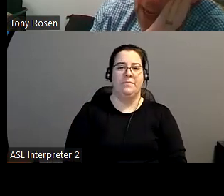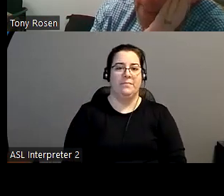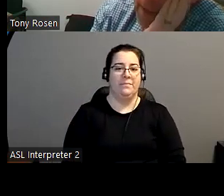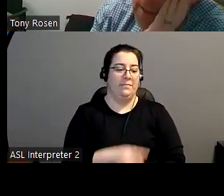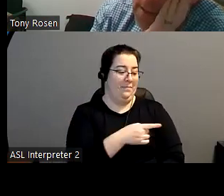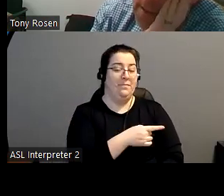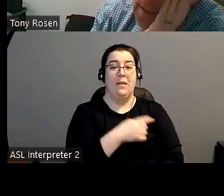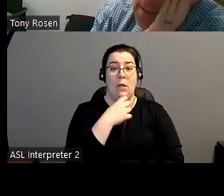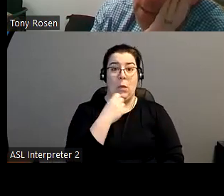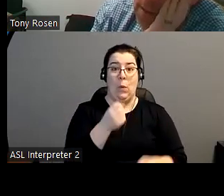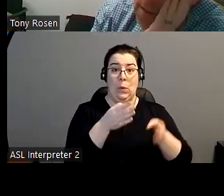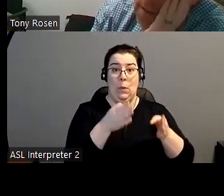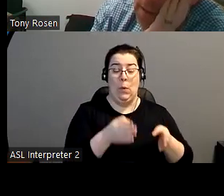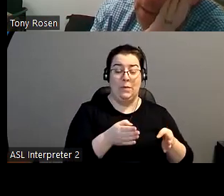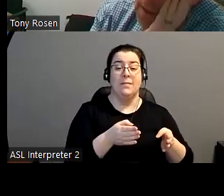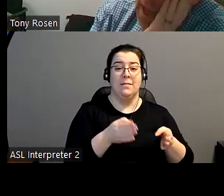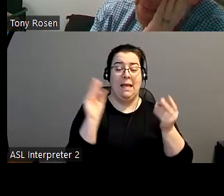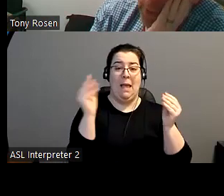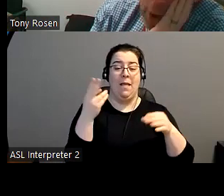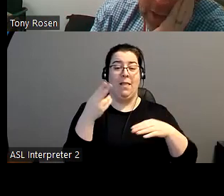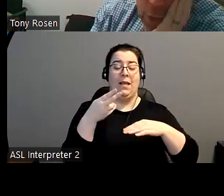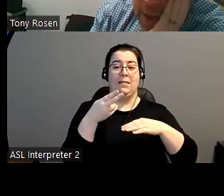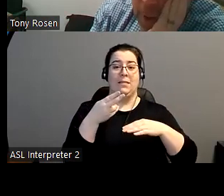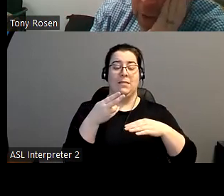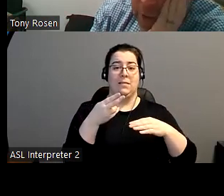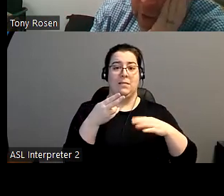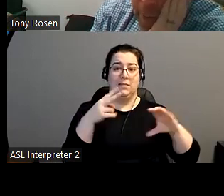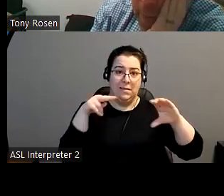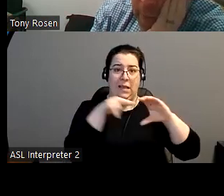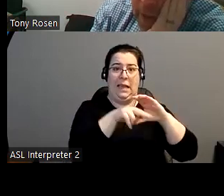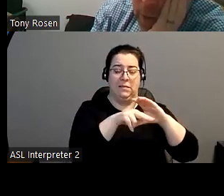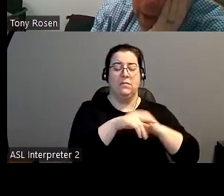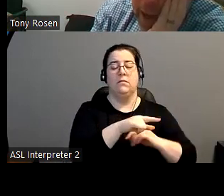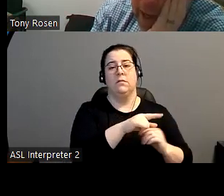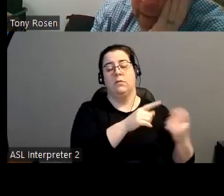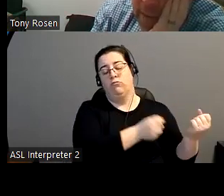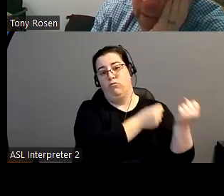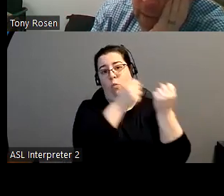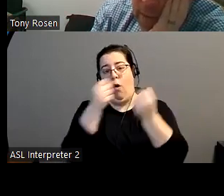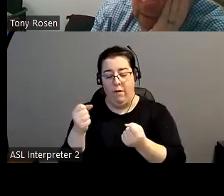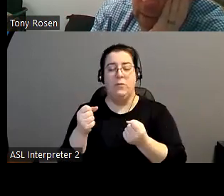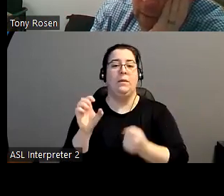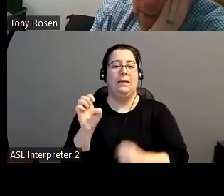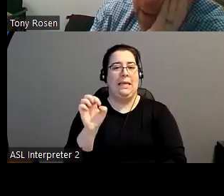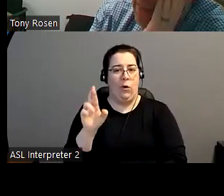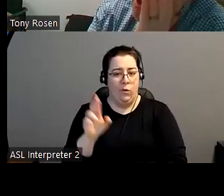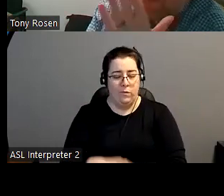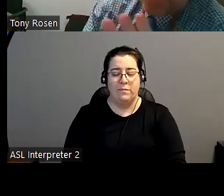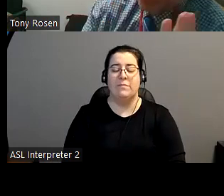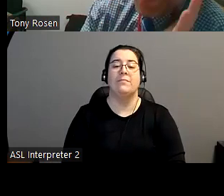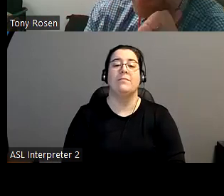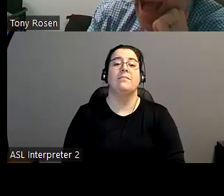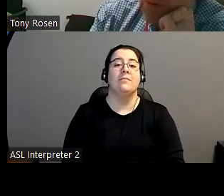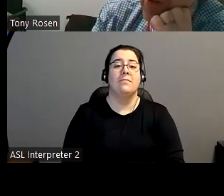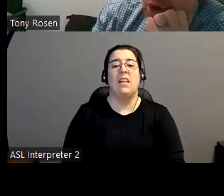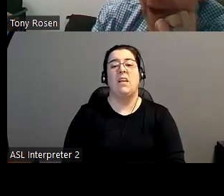placed in an ambulance and brought to an emergency department nearby. And then